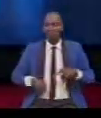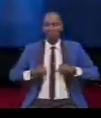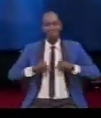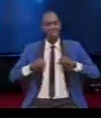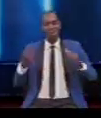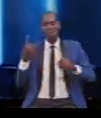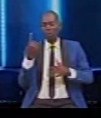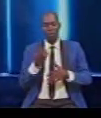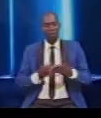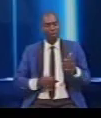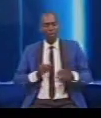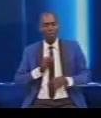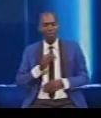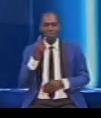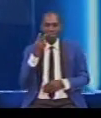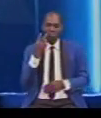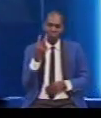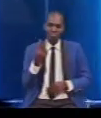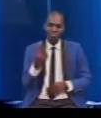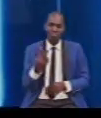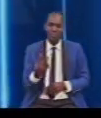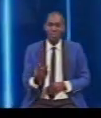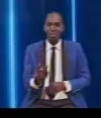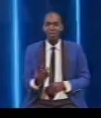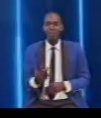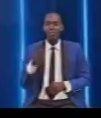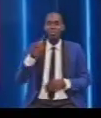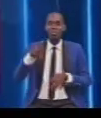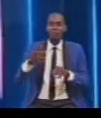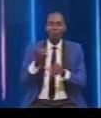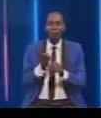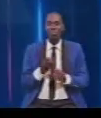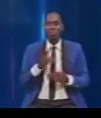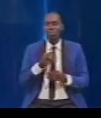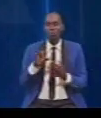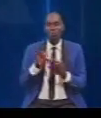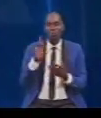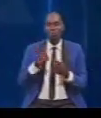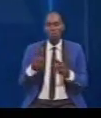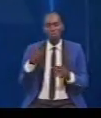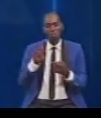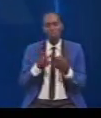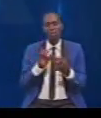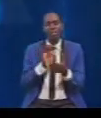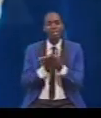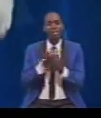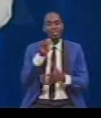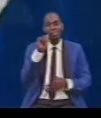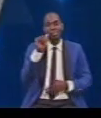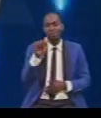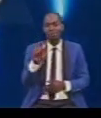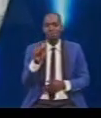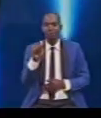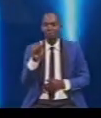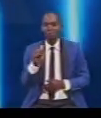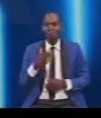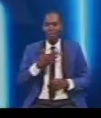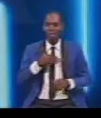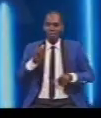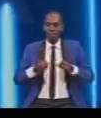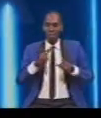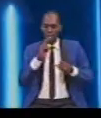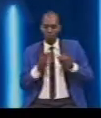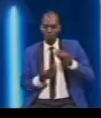Cannot deny what I've seen. Got no choice but to believe. My doubts are burning